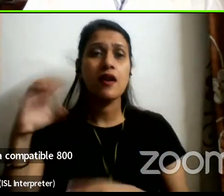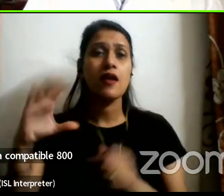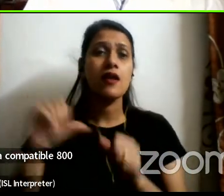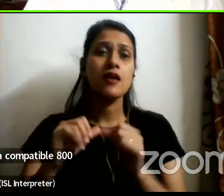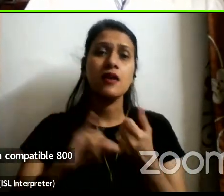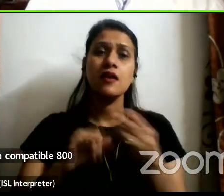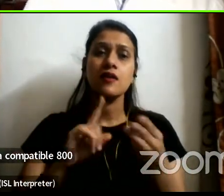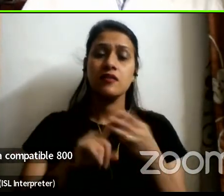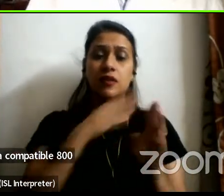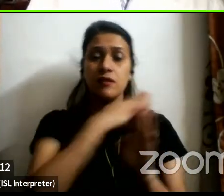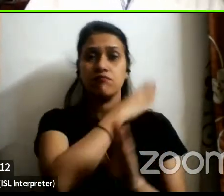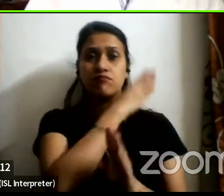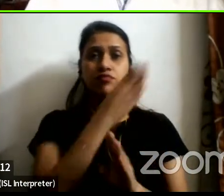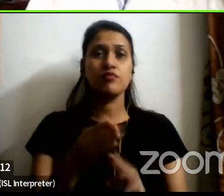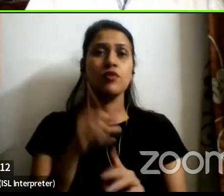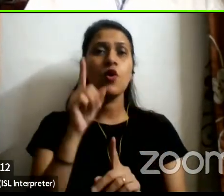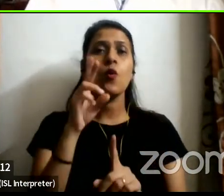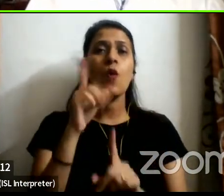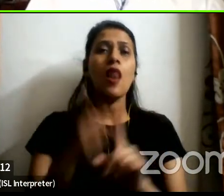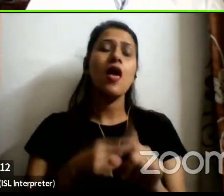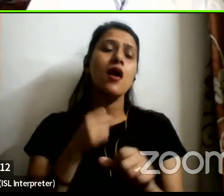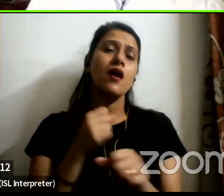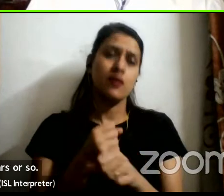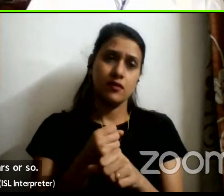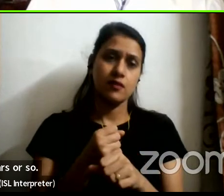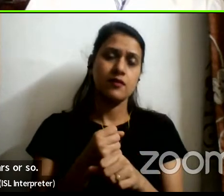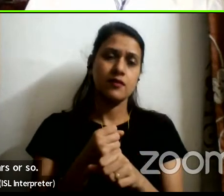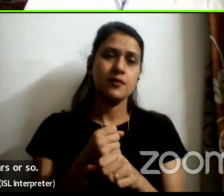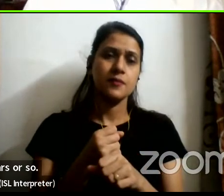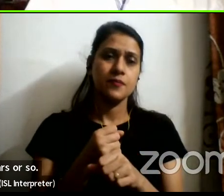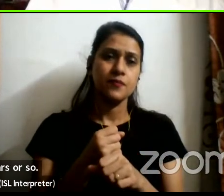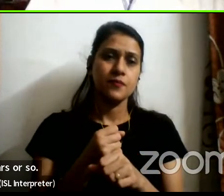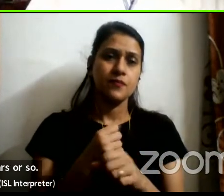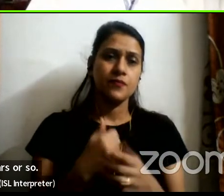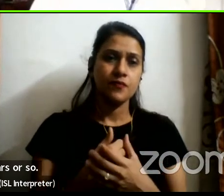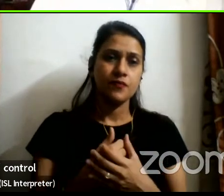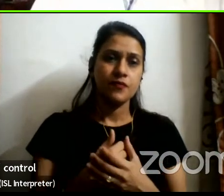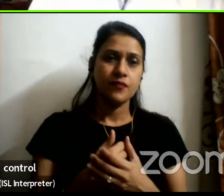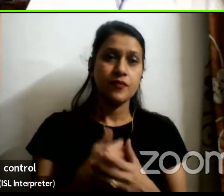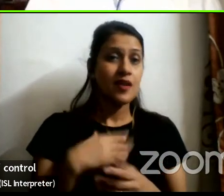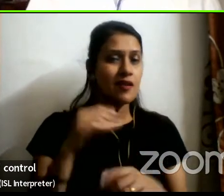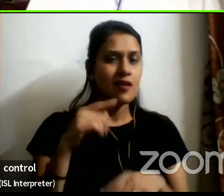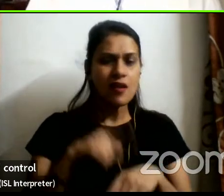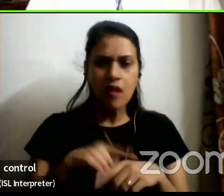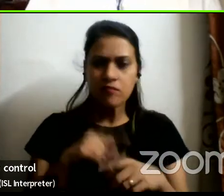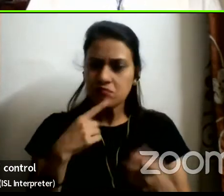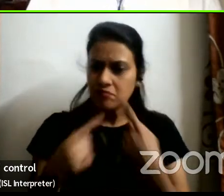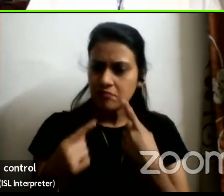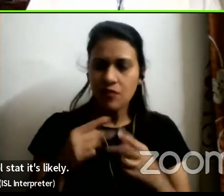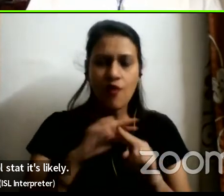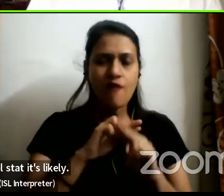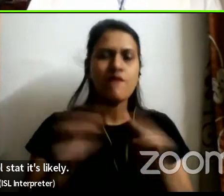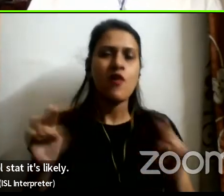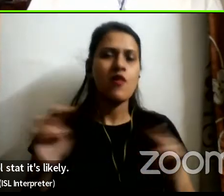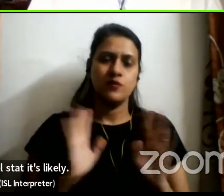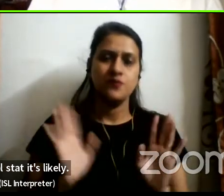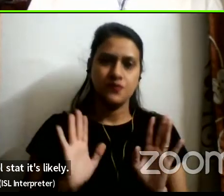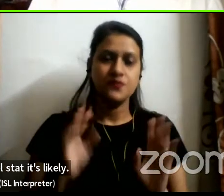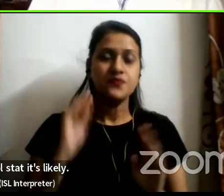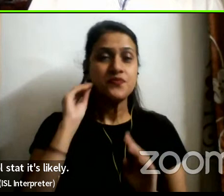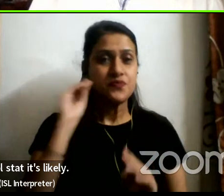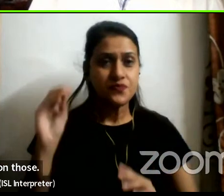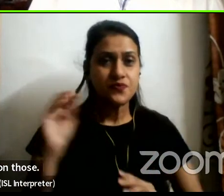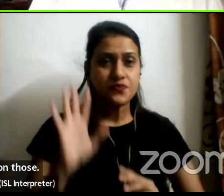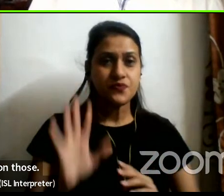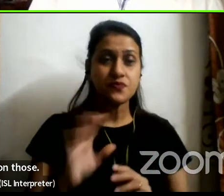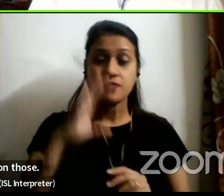around 12 years or so, give or take, because merger control started slightly later. I don't want to spend time on those nuances. But in terms of data, it looks like